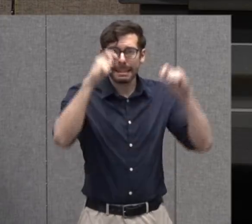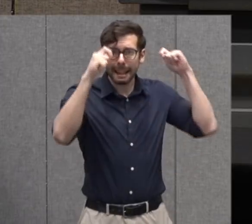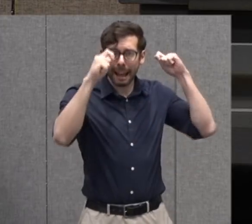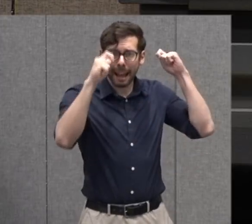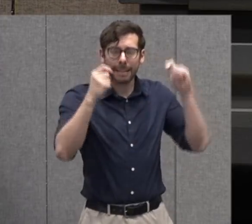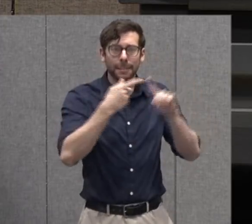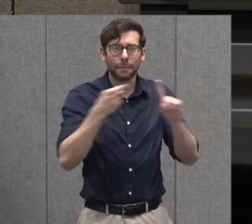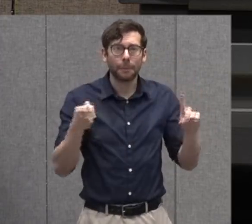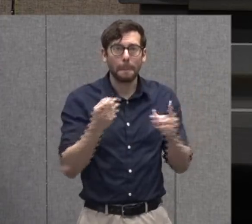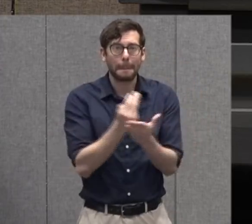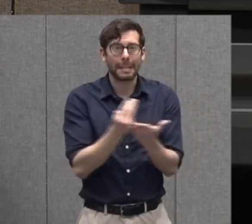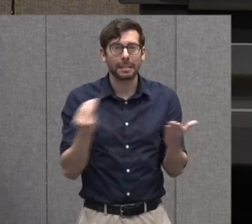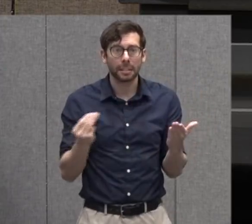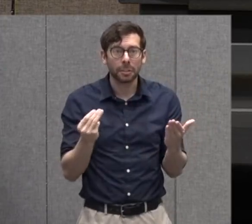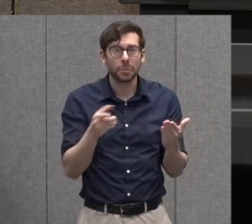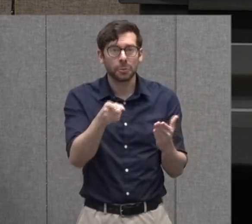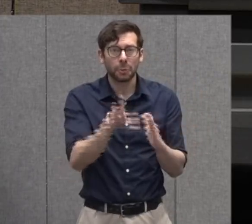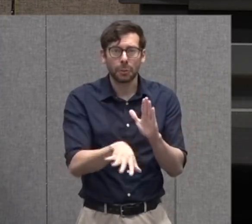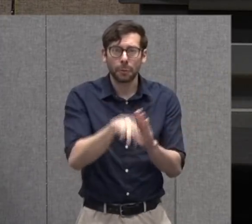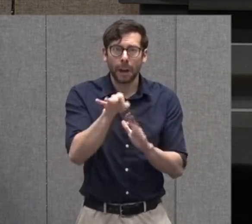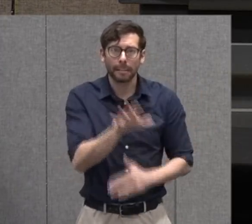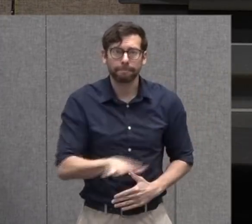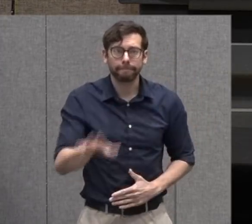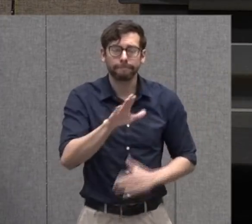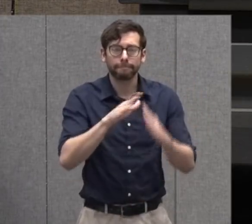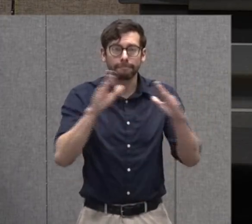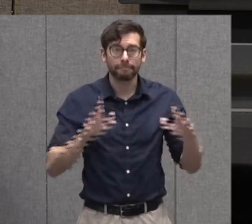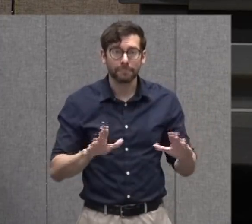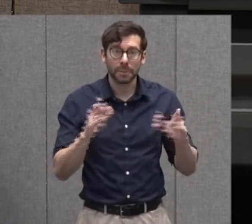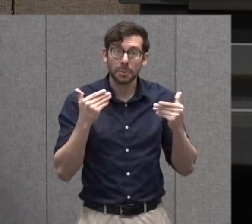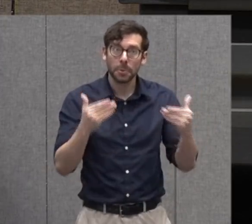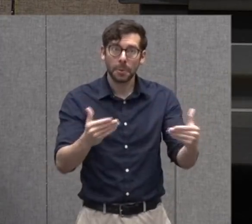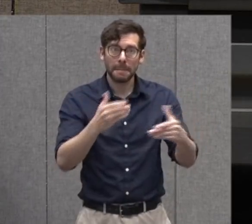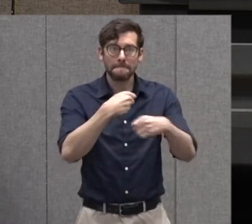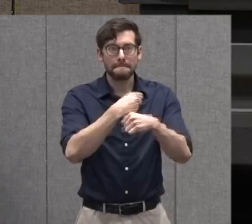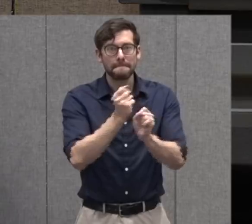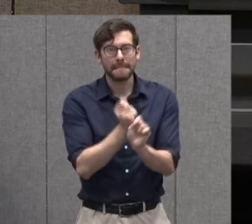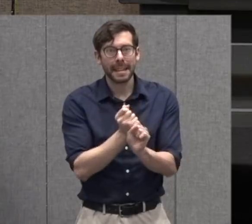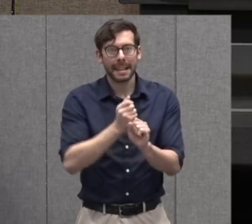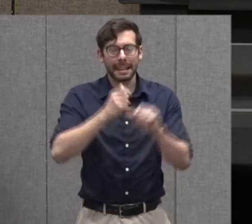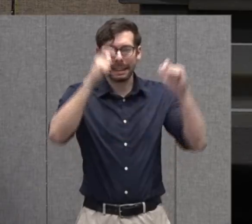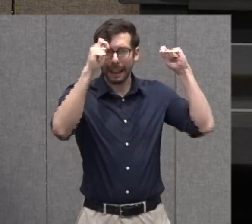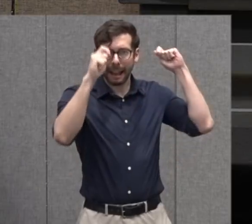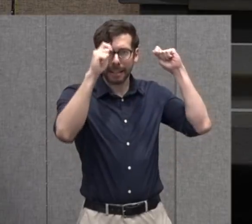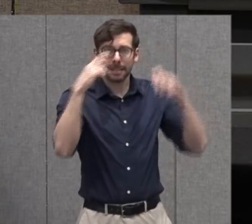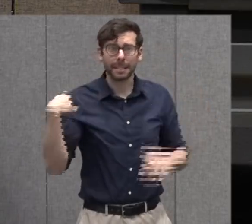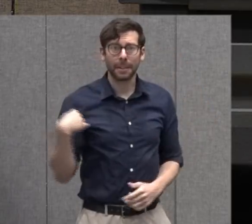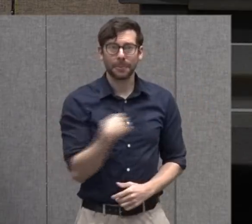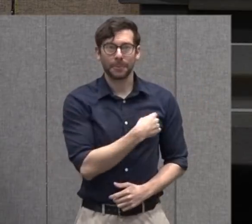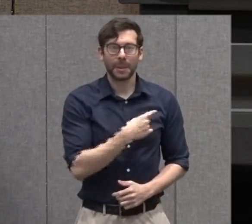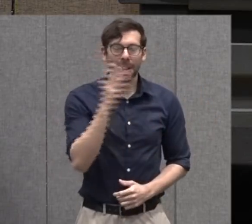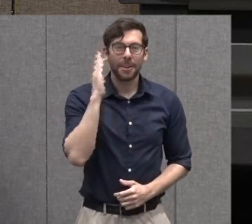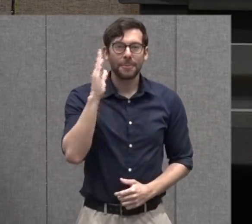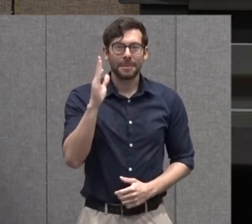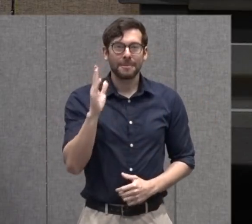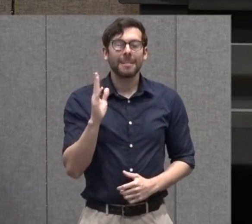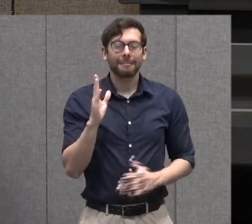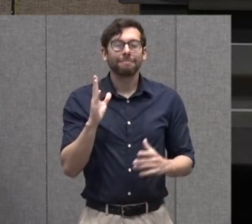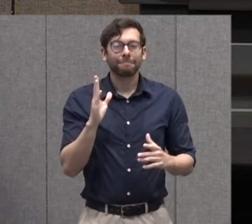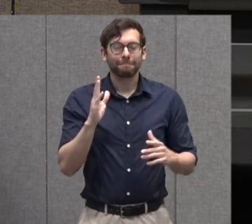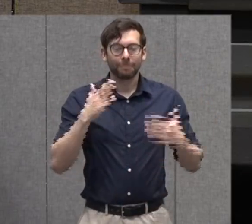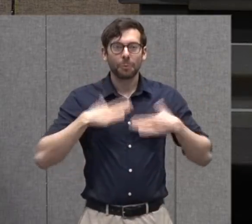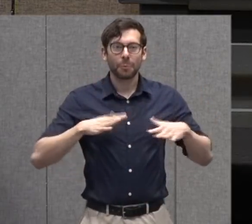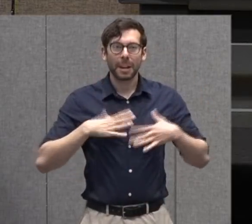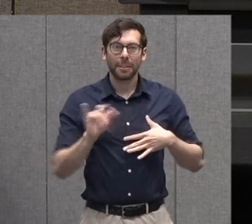house. So make your hats, and we're going to be joining you with some crazy headgear as well. But that is